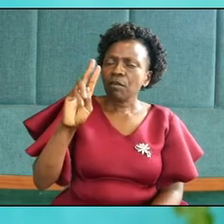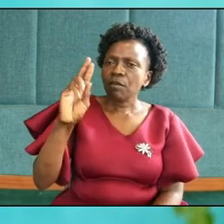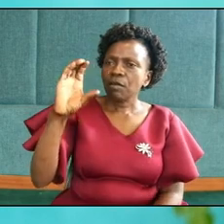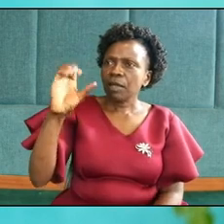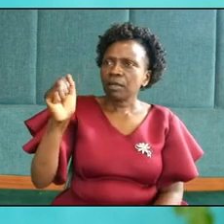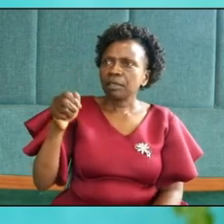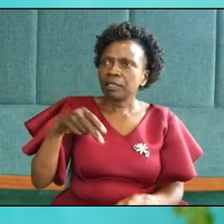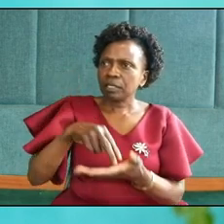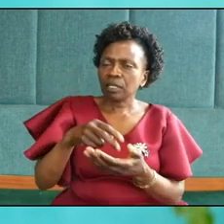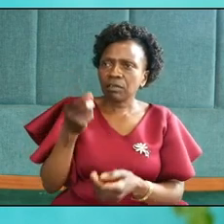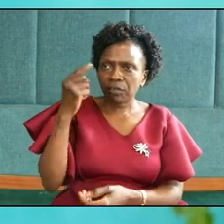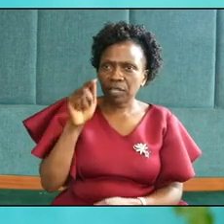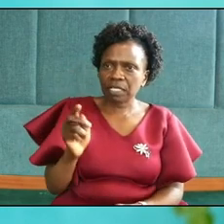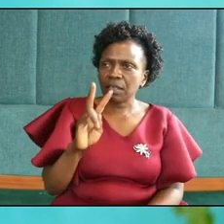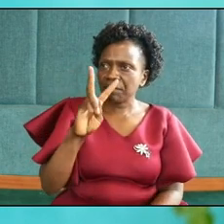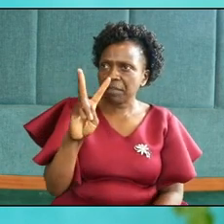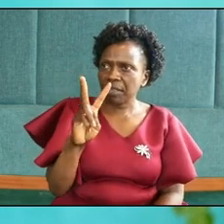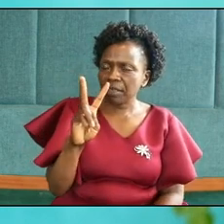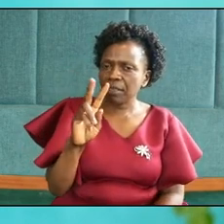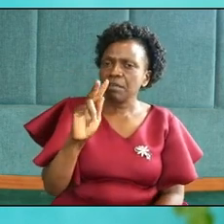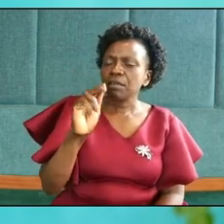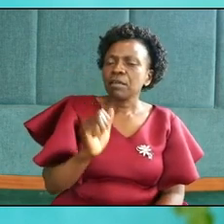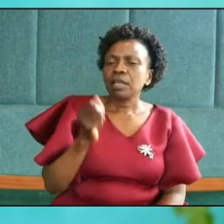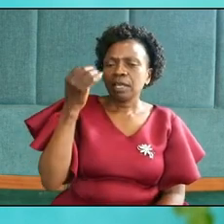this. V, volatile.